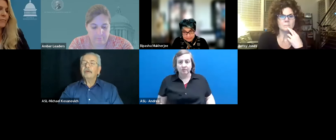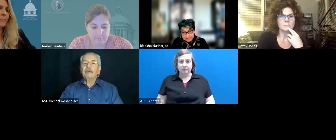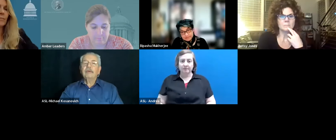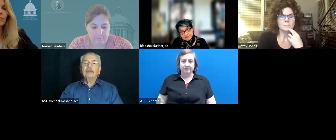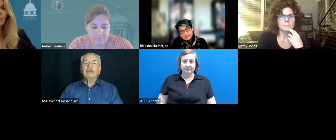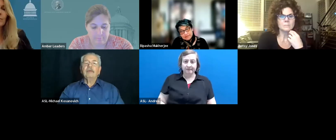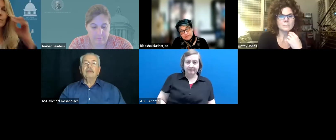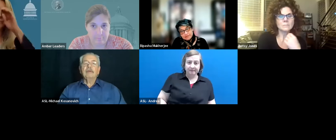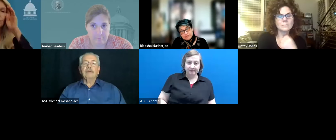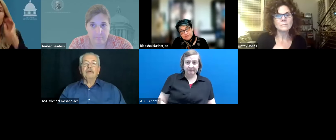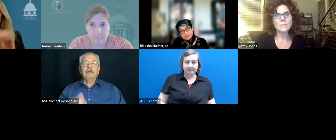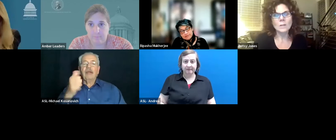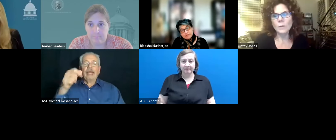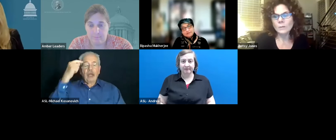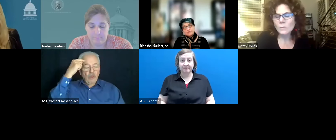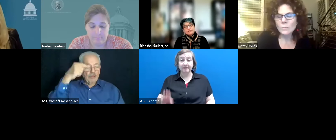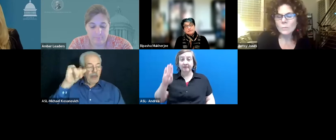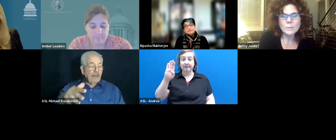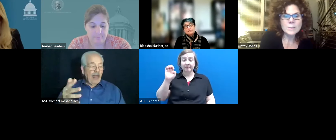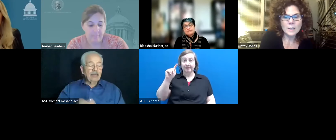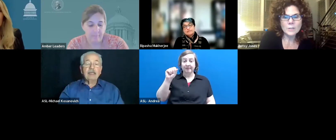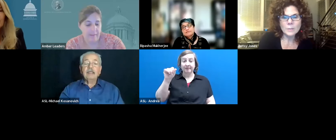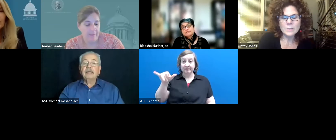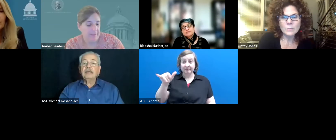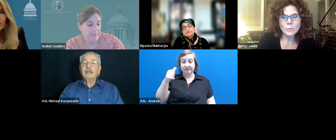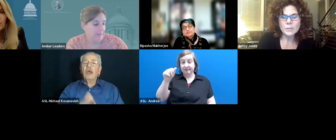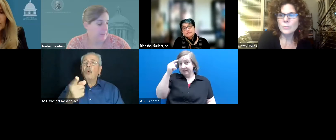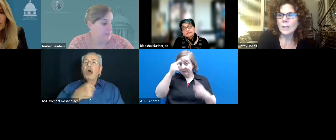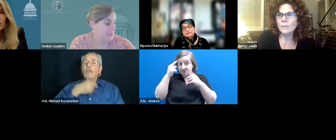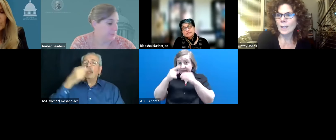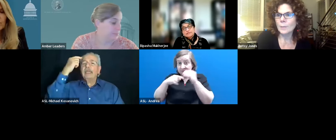Betsy, are there any thoughts on that, or is that just? Well, what I was thinking, Jamie,